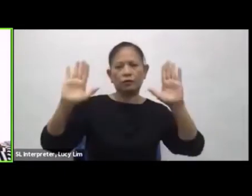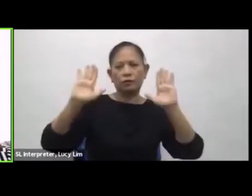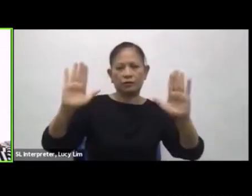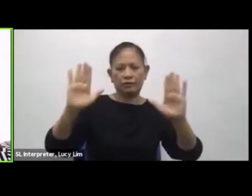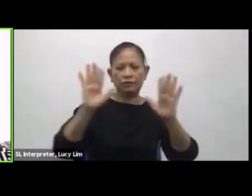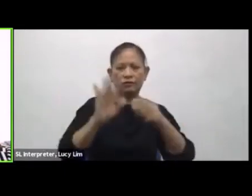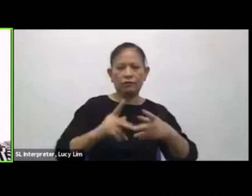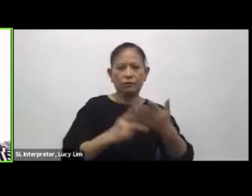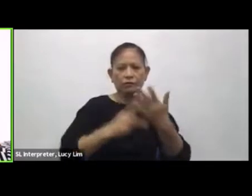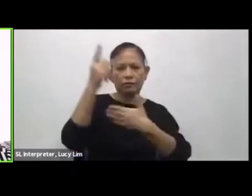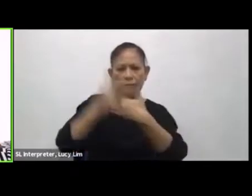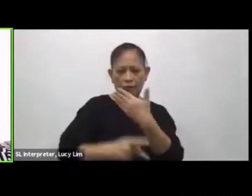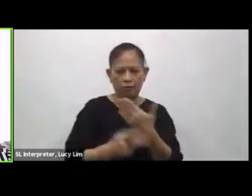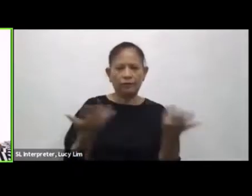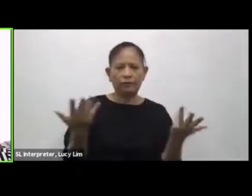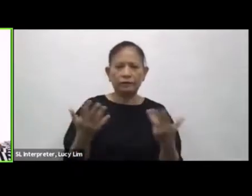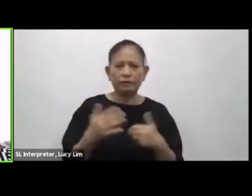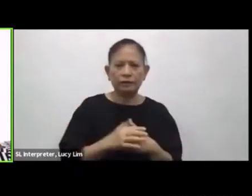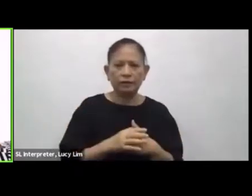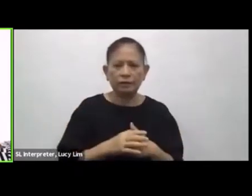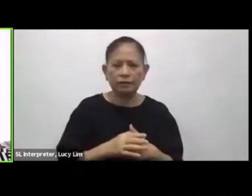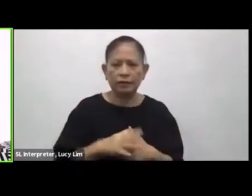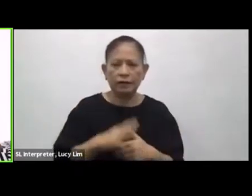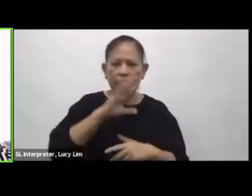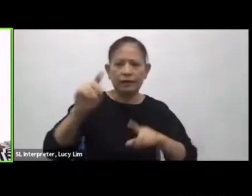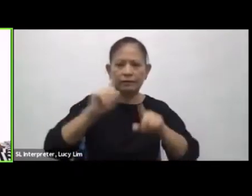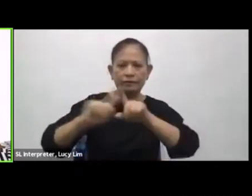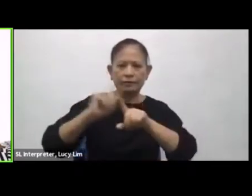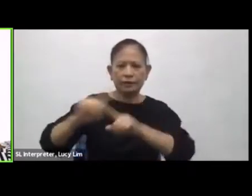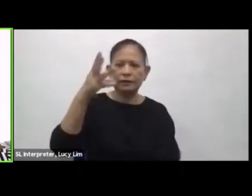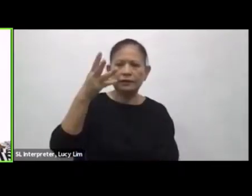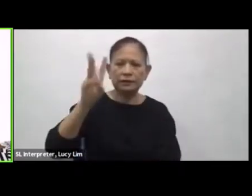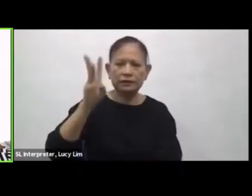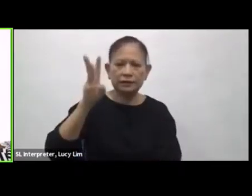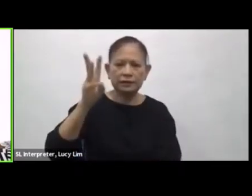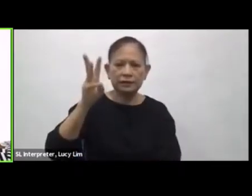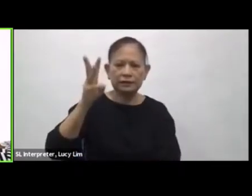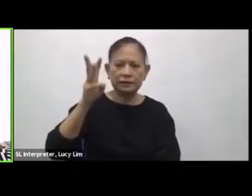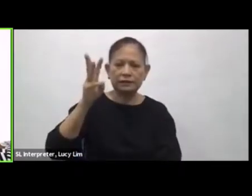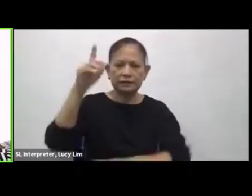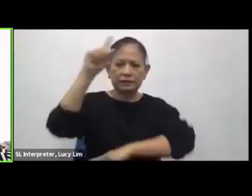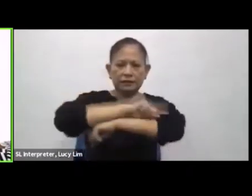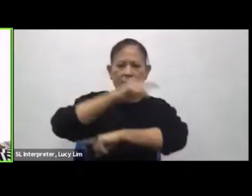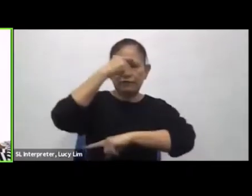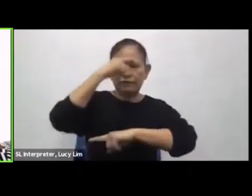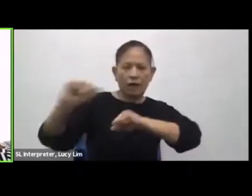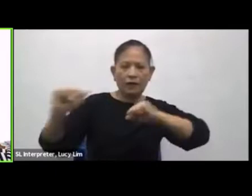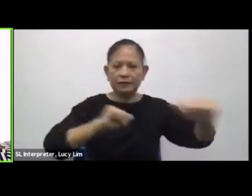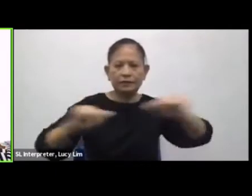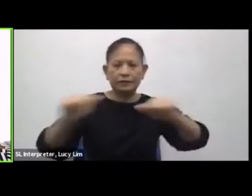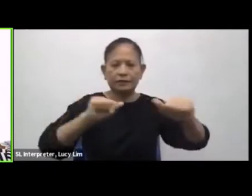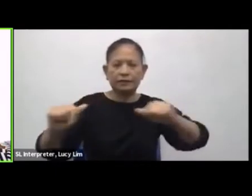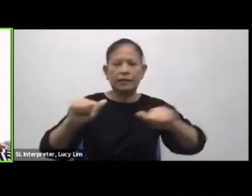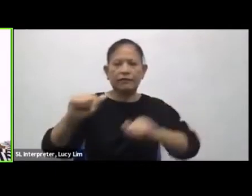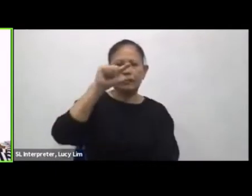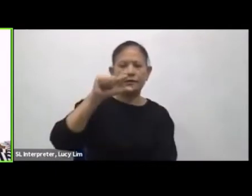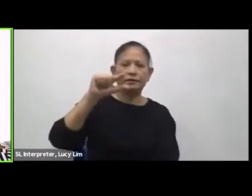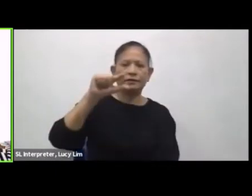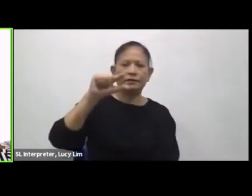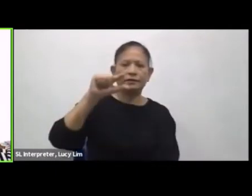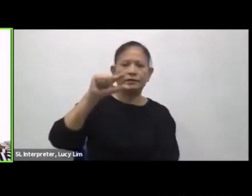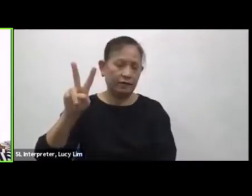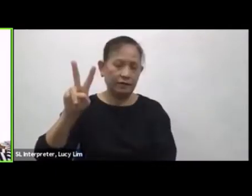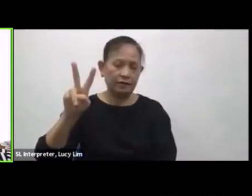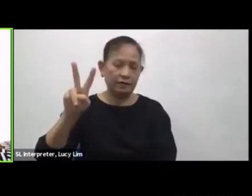during the UN system, 16 days of activism against gender-based violence activities. As